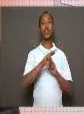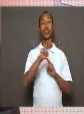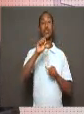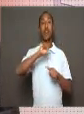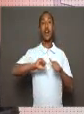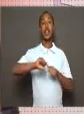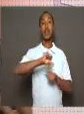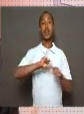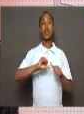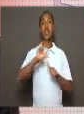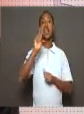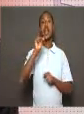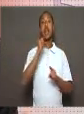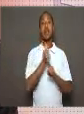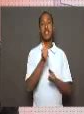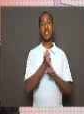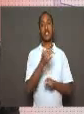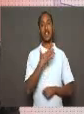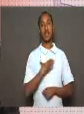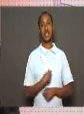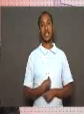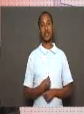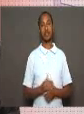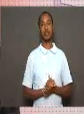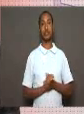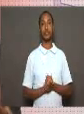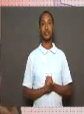those of atoms of non-metal elements.